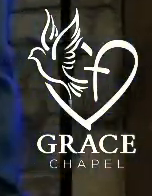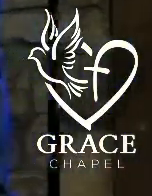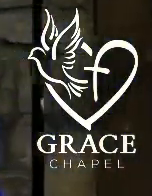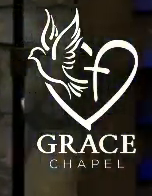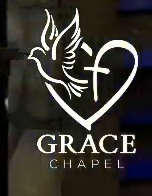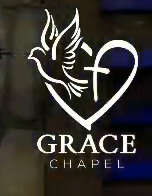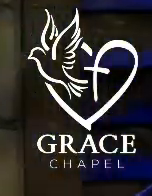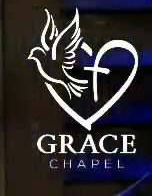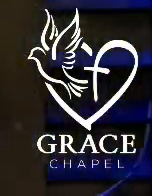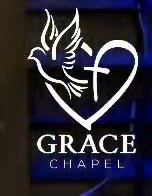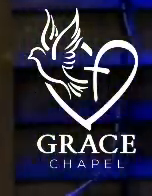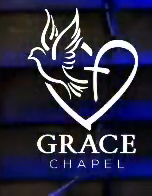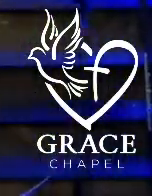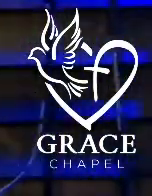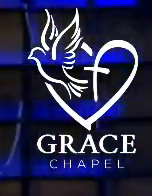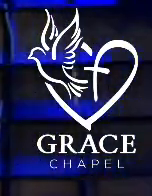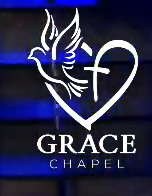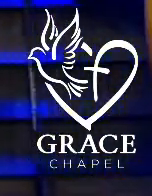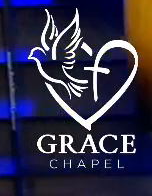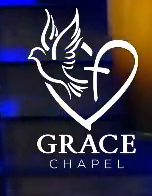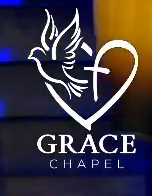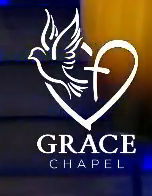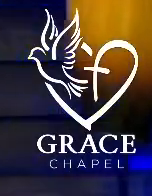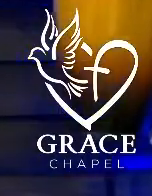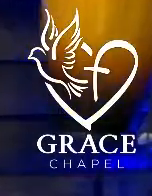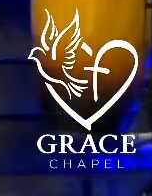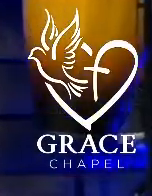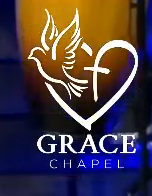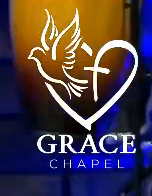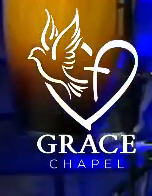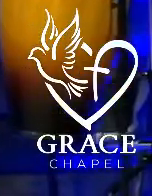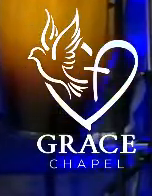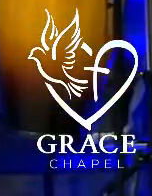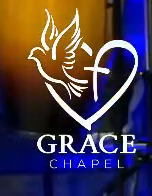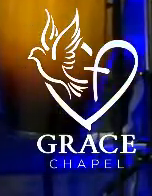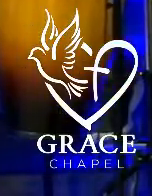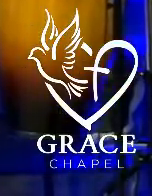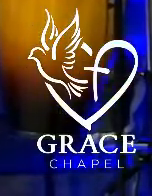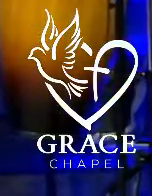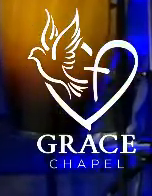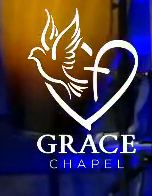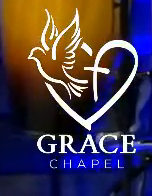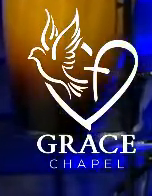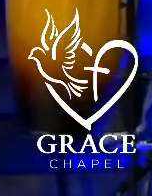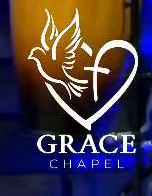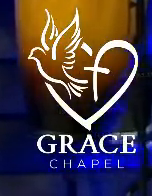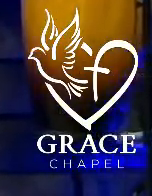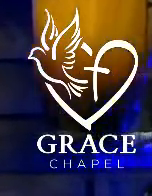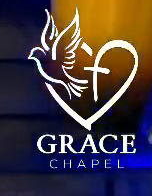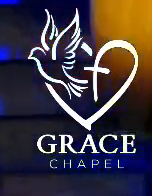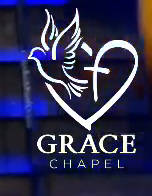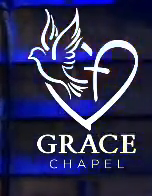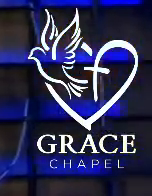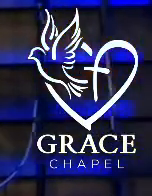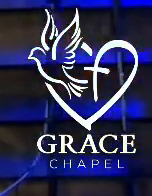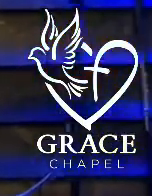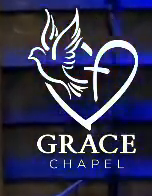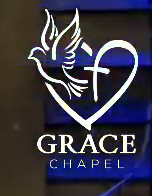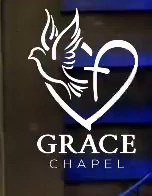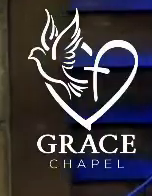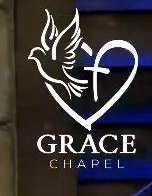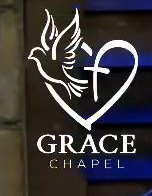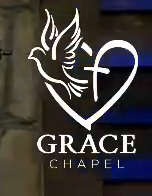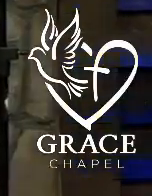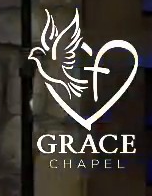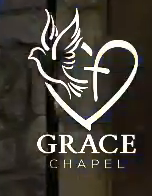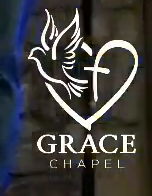want to do, even in secret, Lord, will be revealed and it'll be brought down and destroyed in Jesus' name. And Lord, we believe